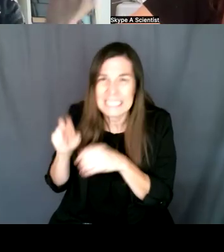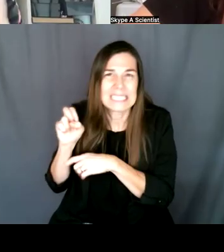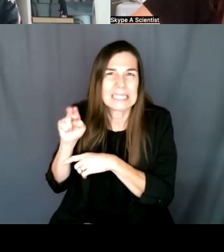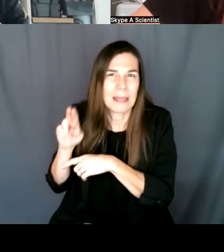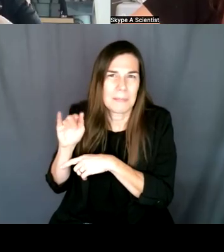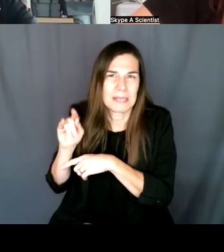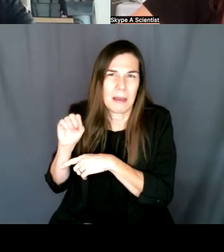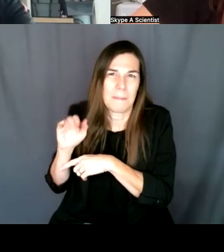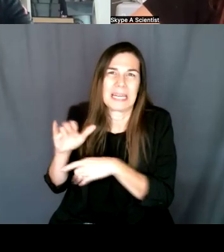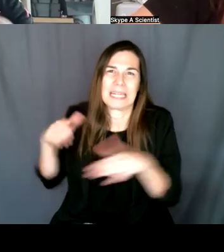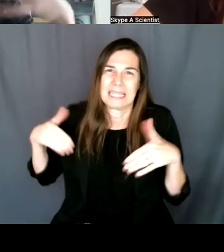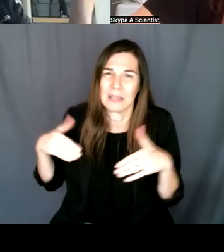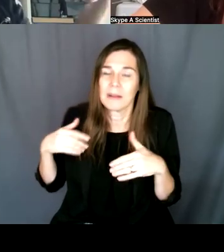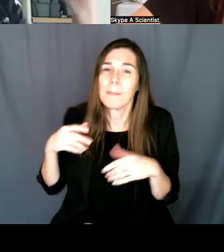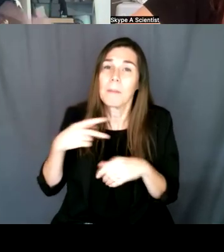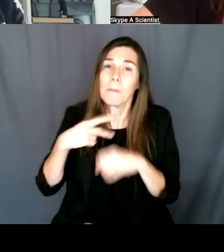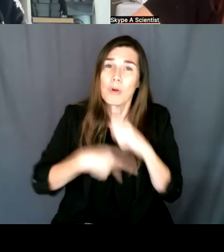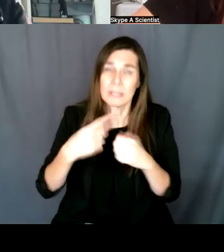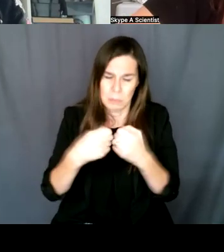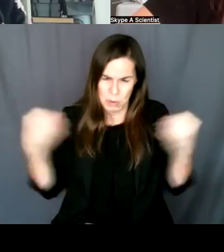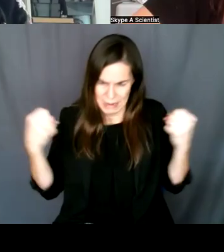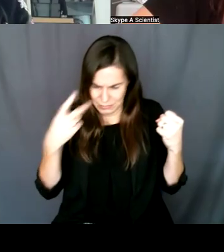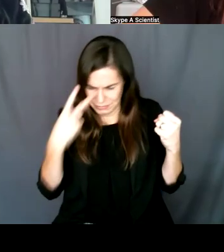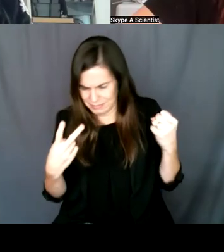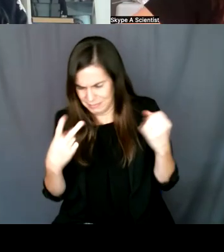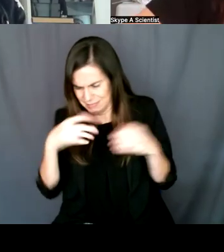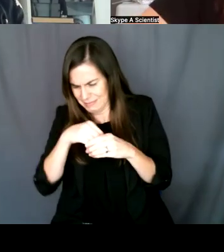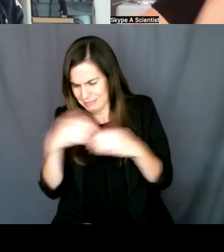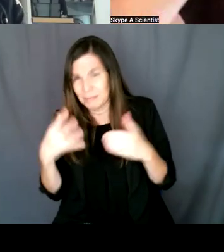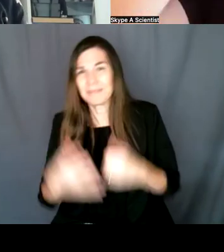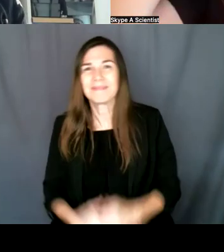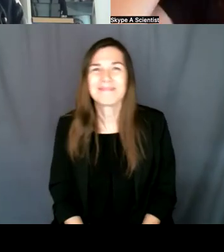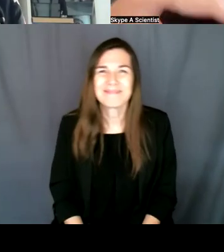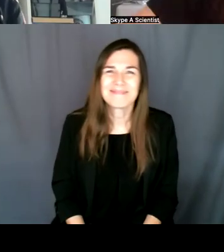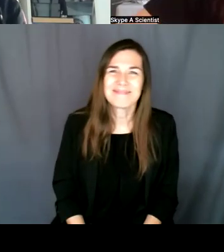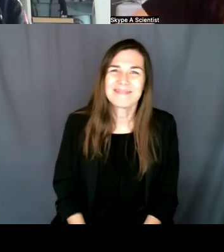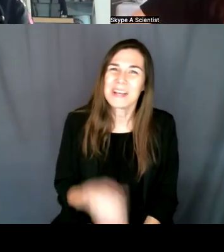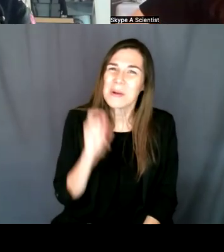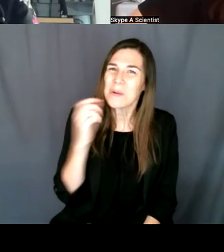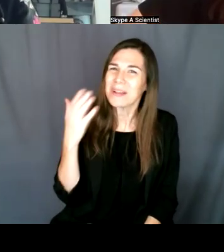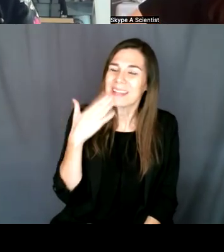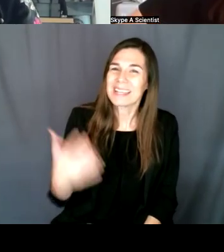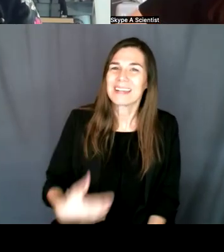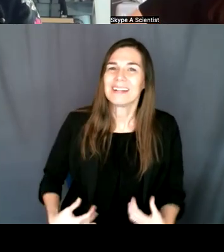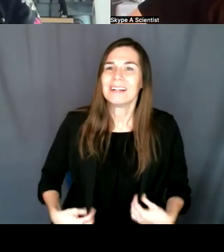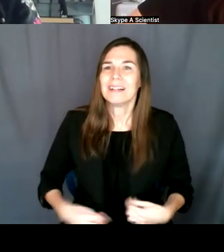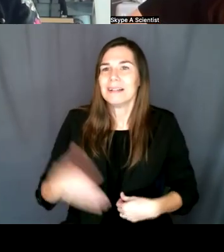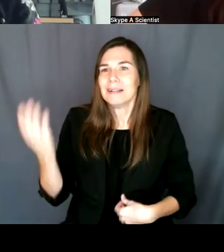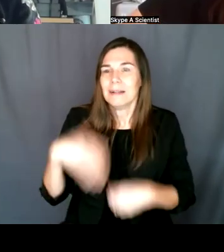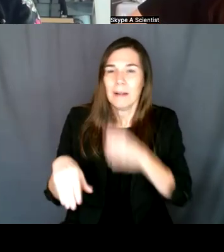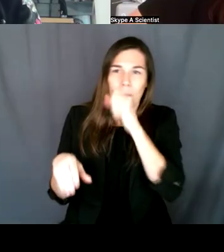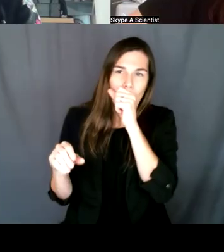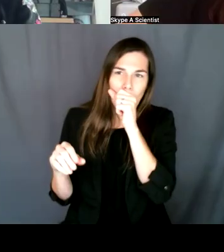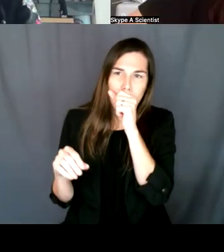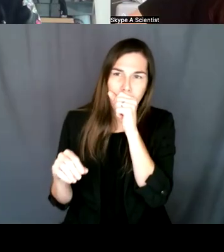to break protons apart in order to see what's inside them. Cool. Thank you. Our next question comes from Bluey Williams' class. How